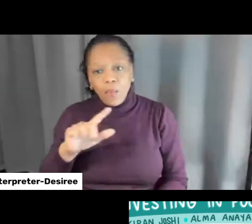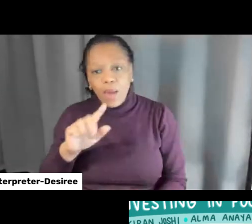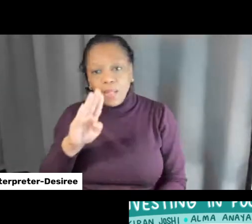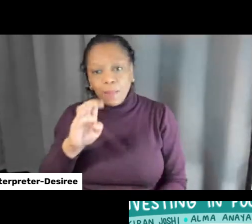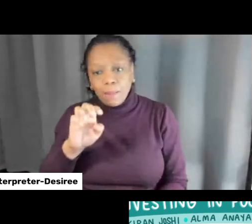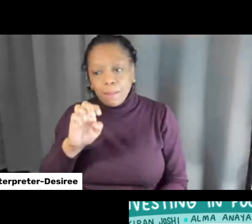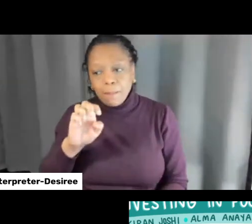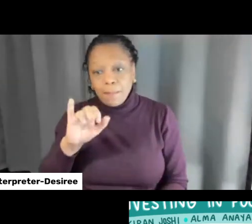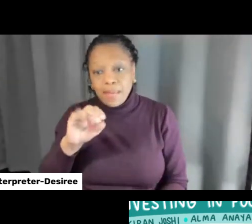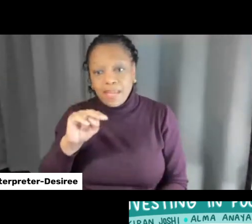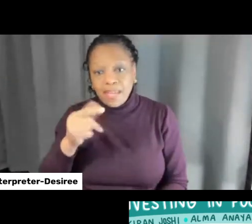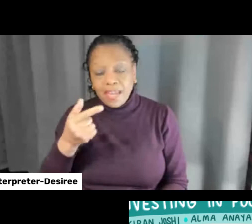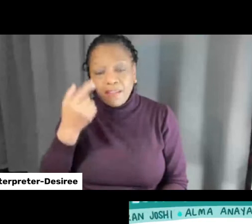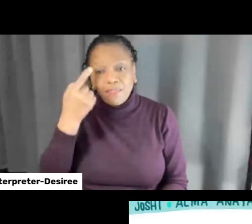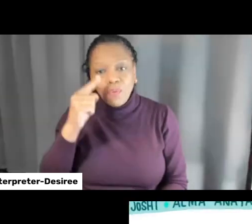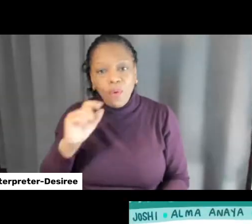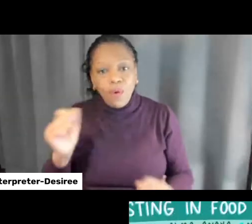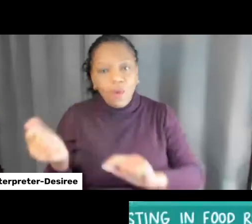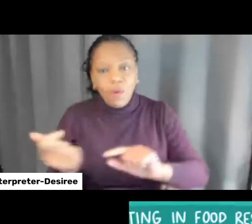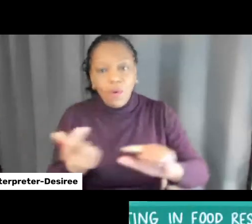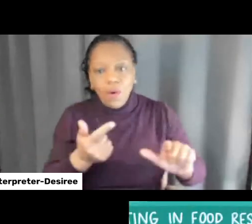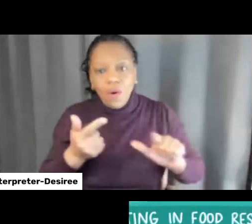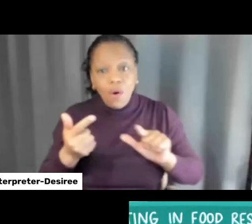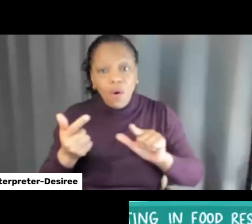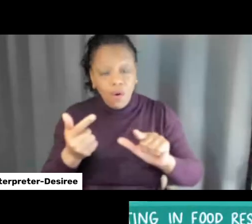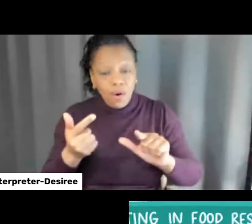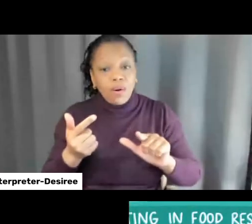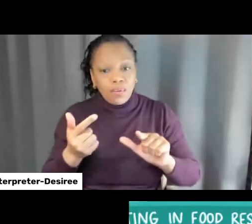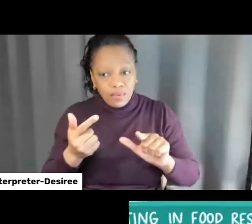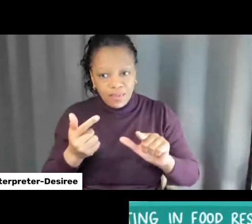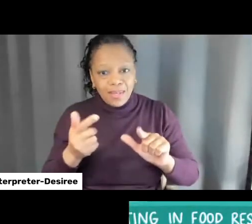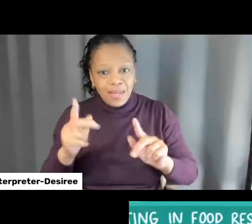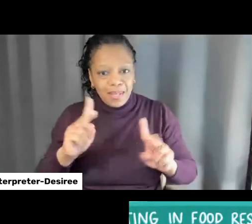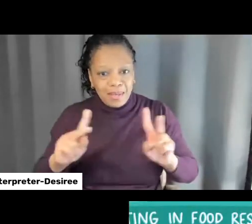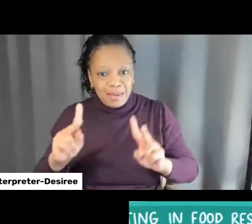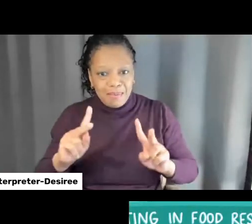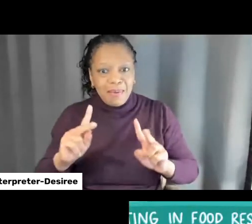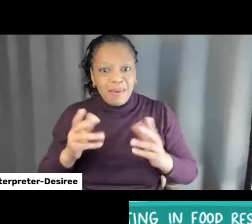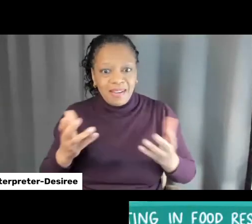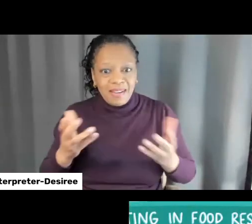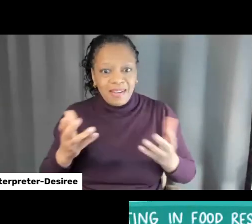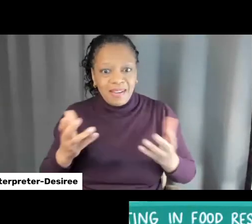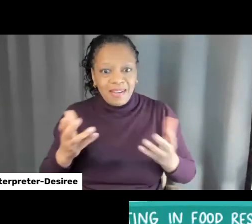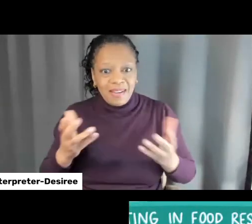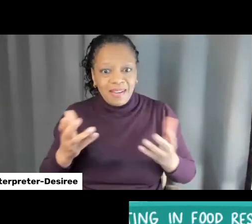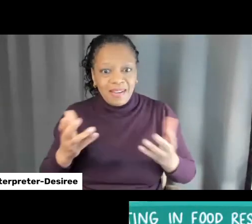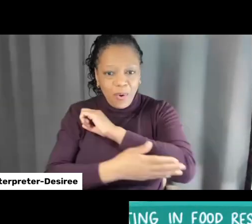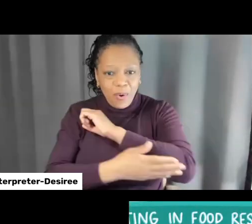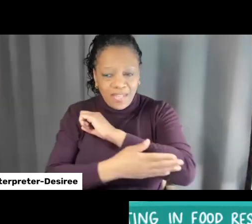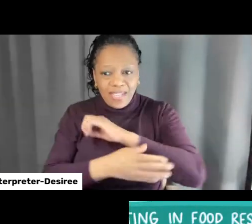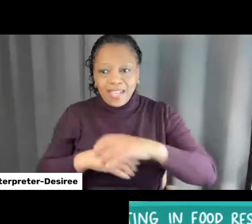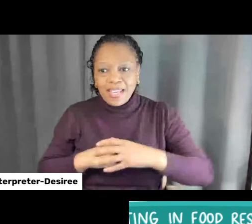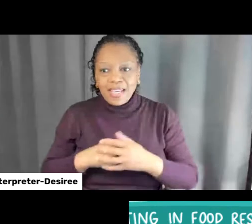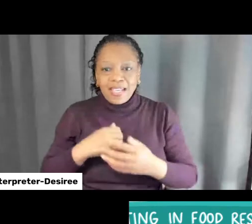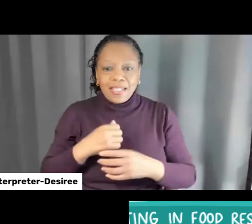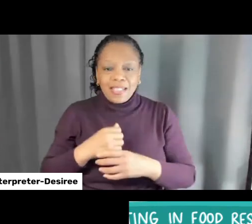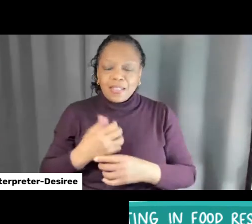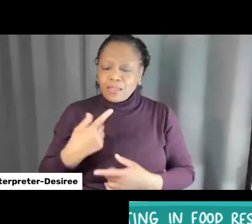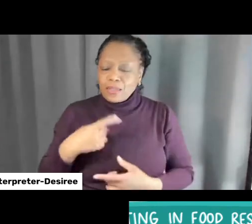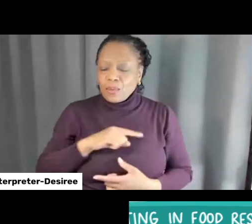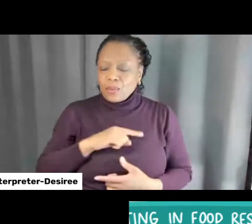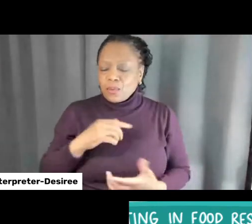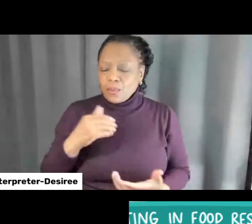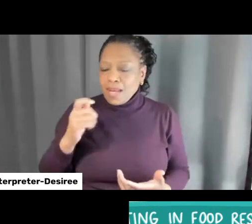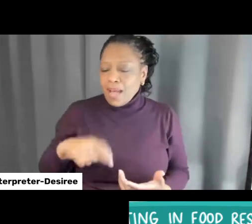our job is as public servants, to ensure that we do everything in our fields to ensure that happens.